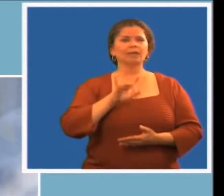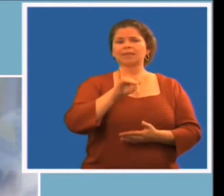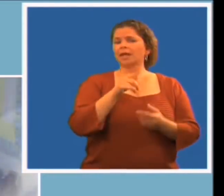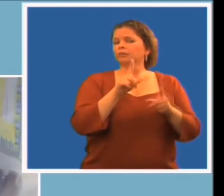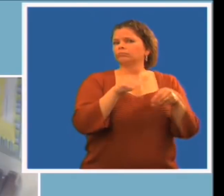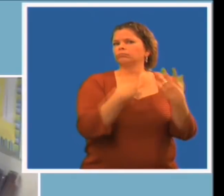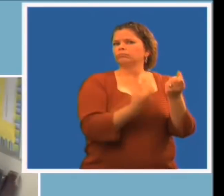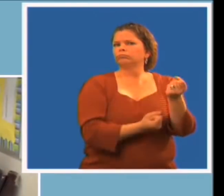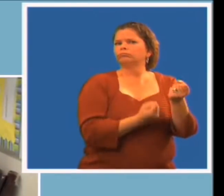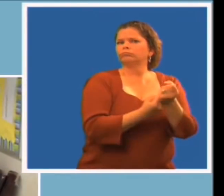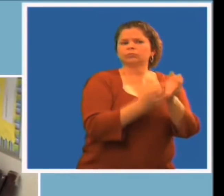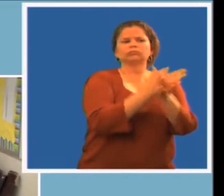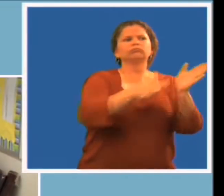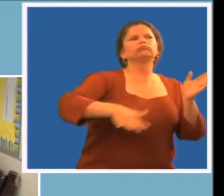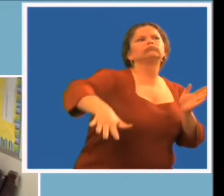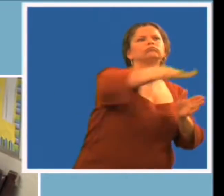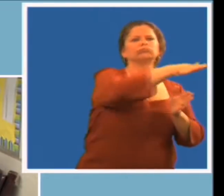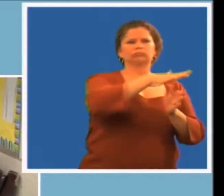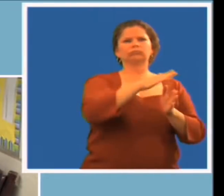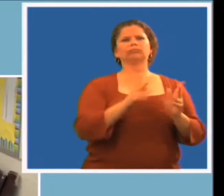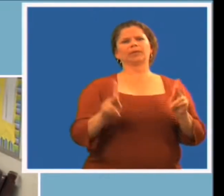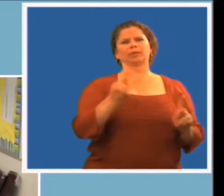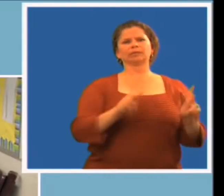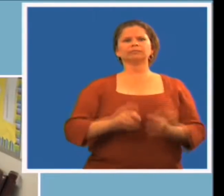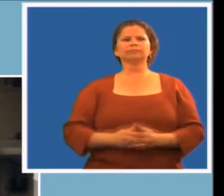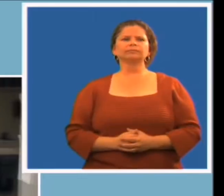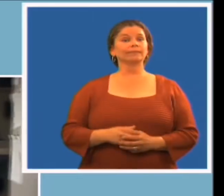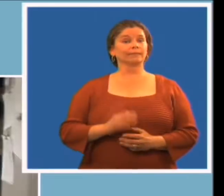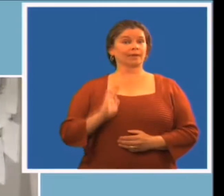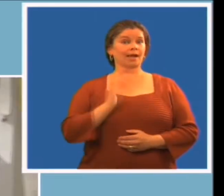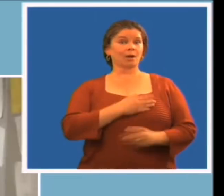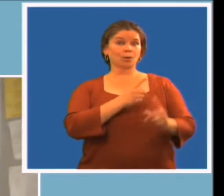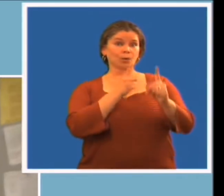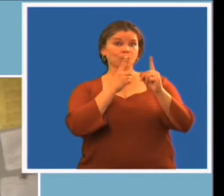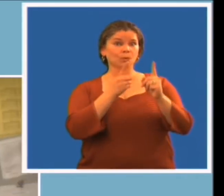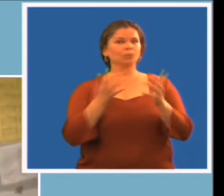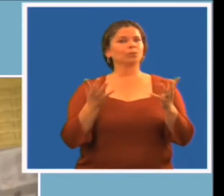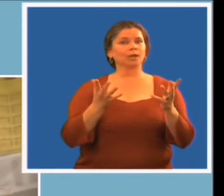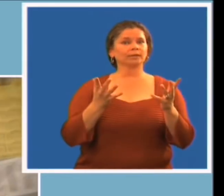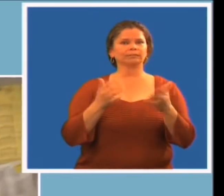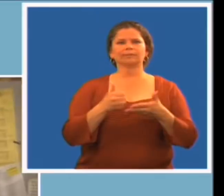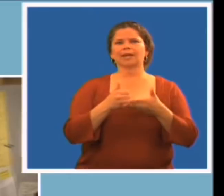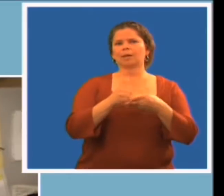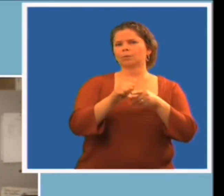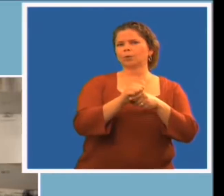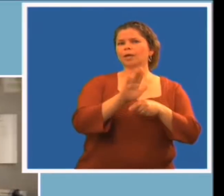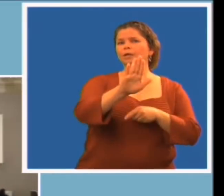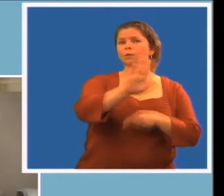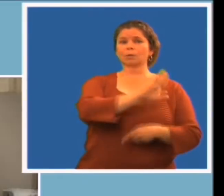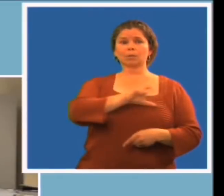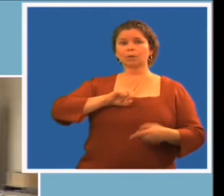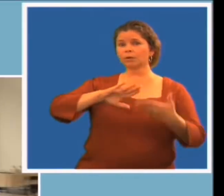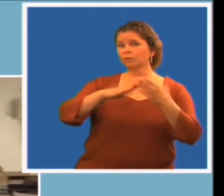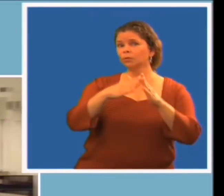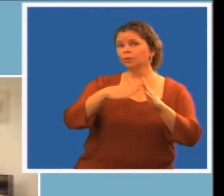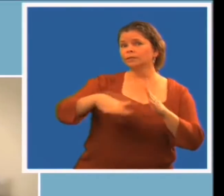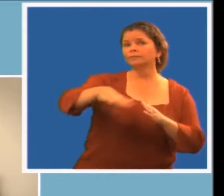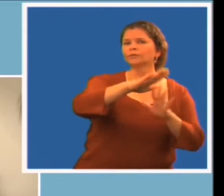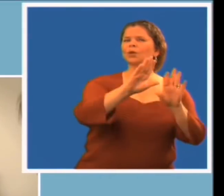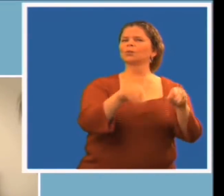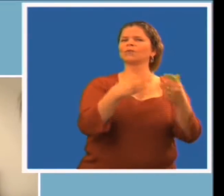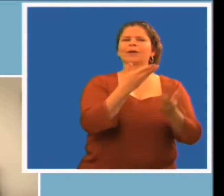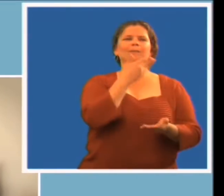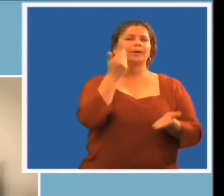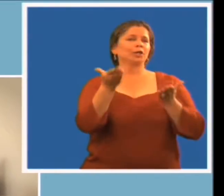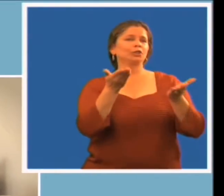education needs. Our goal is to help train your board community to better serve members of the general public who are